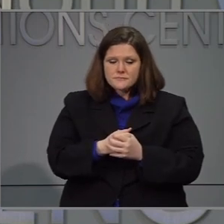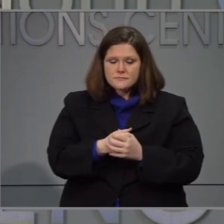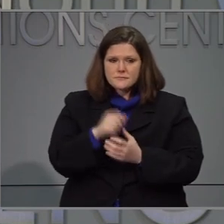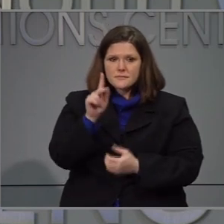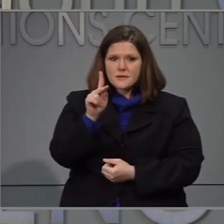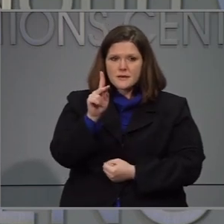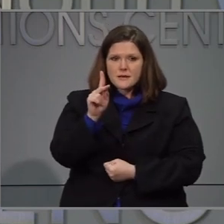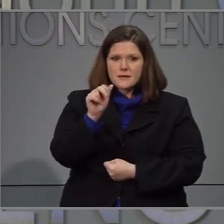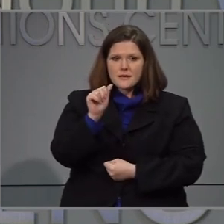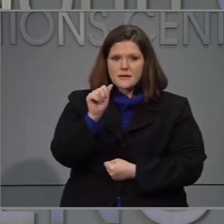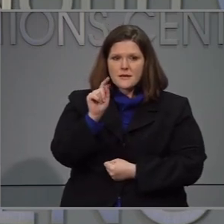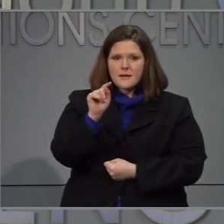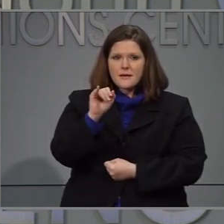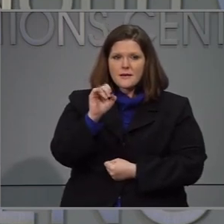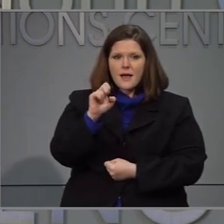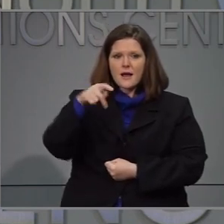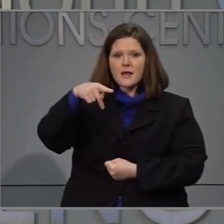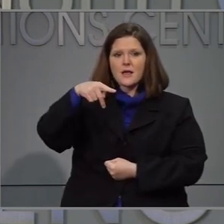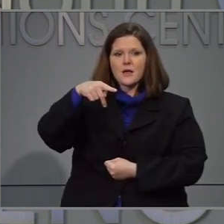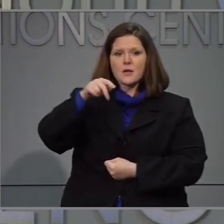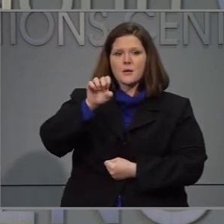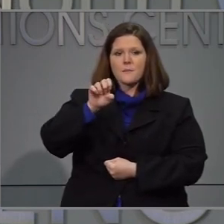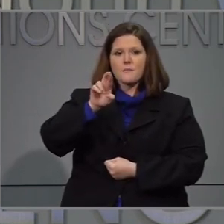Katie Peralta, Charlotte Agenda.